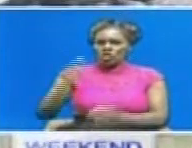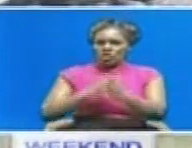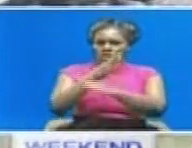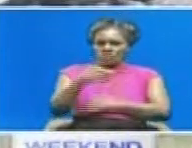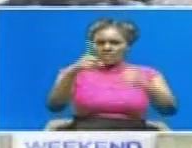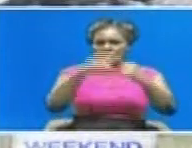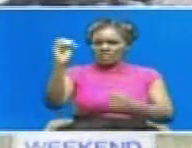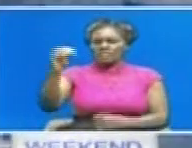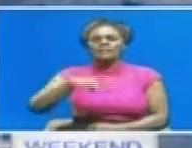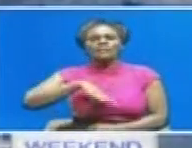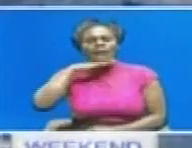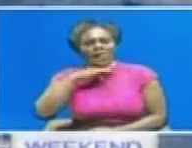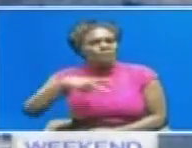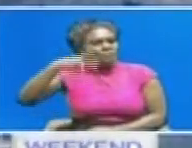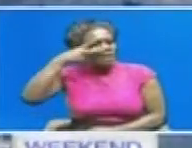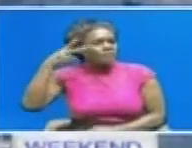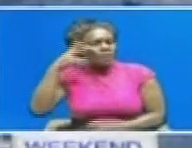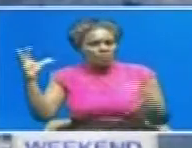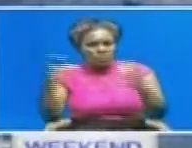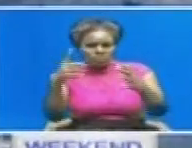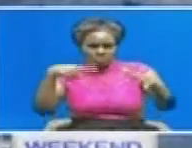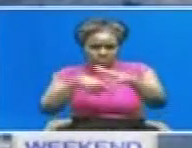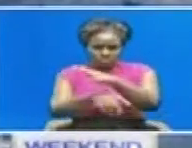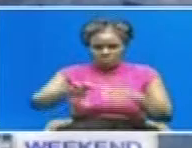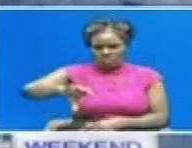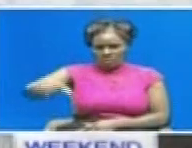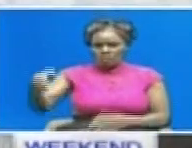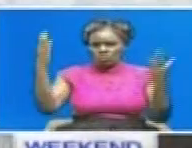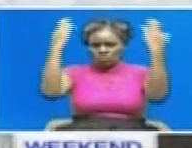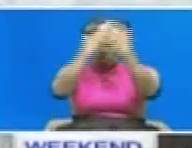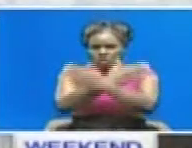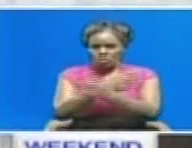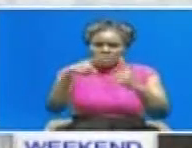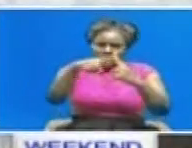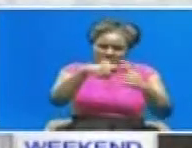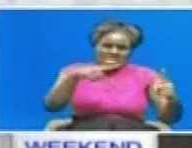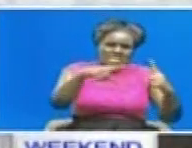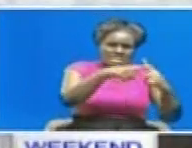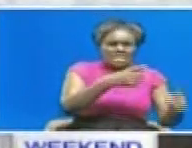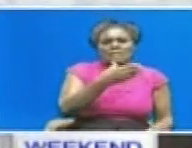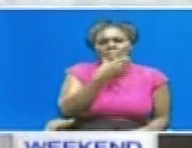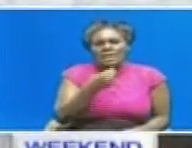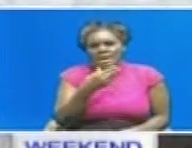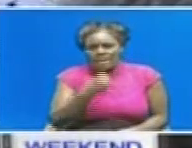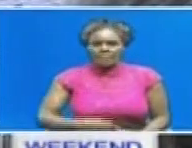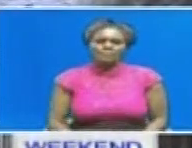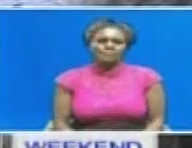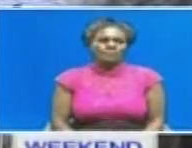killed. Al-Shabaab militia stormed the town that fateful night, headhunted for the men and shot them in cold